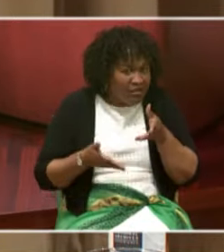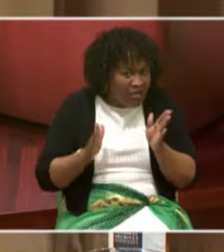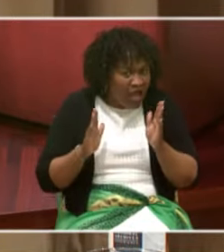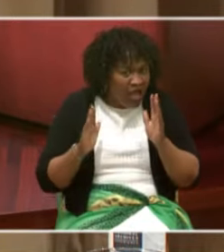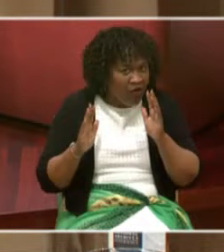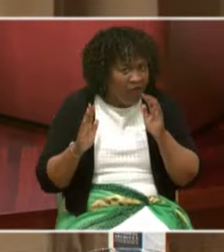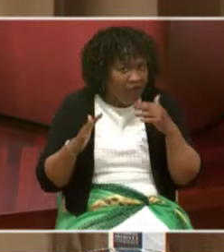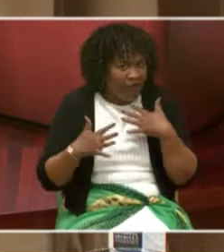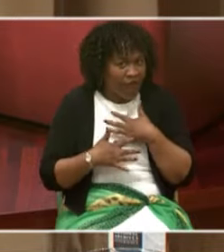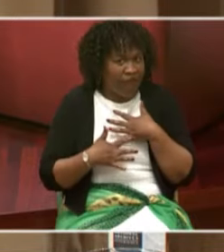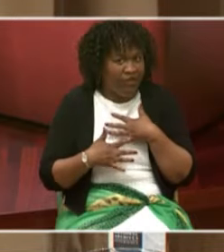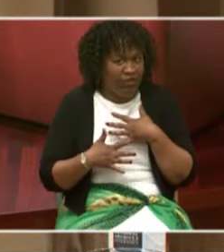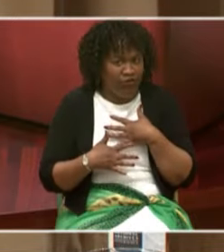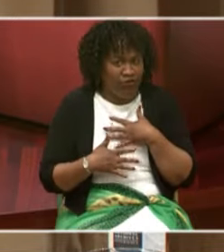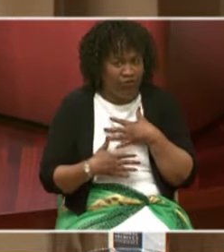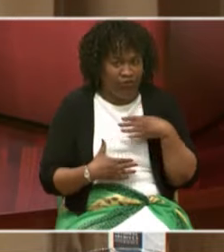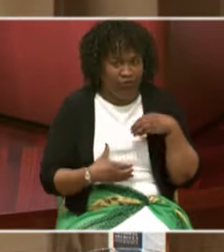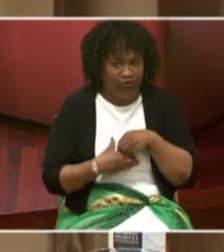We were committed.